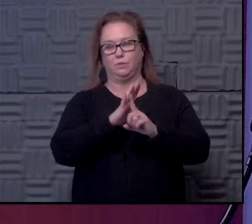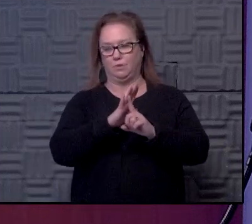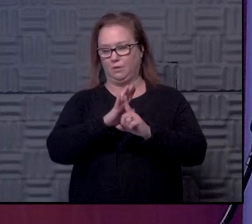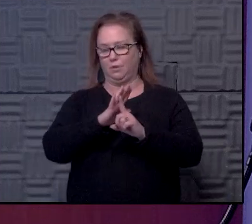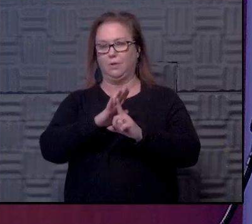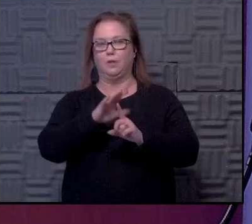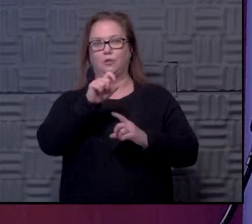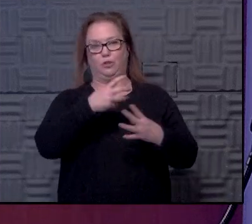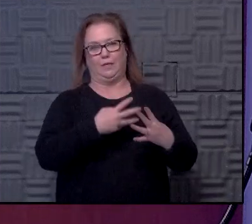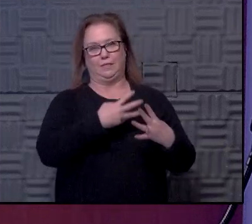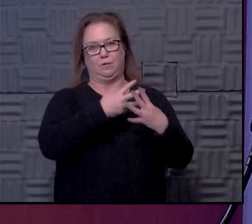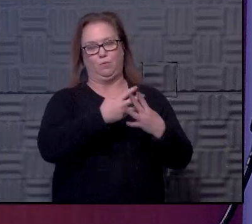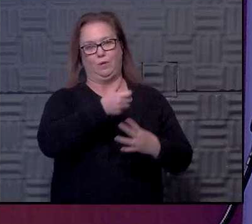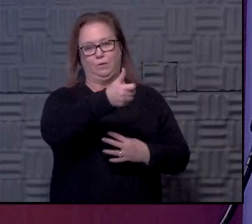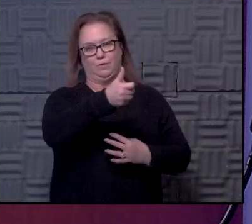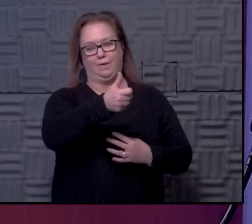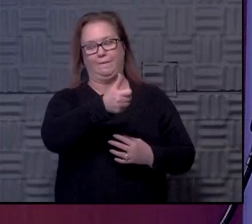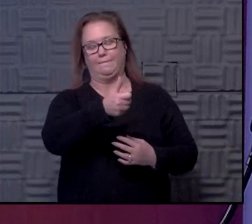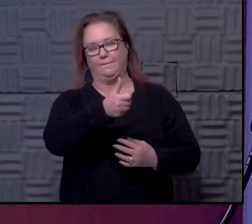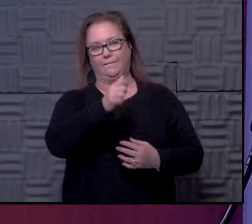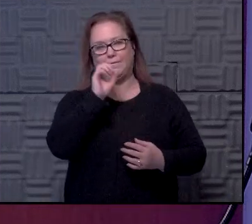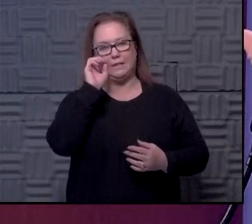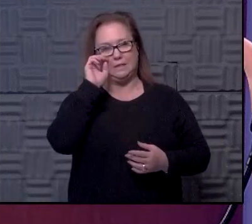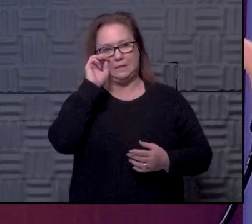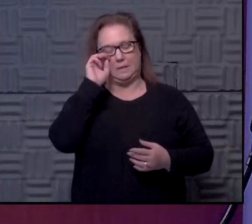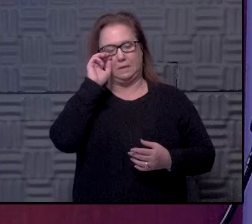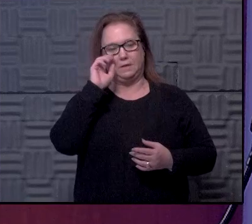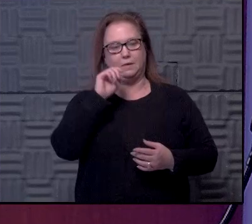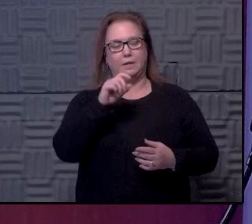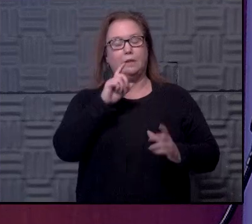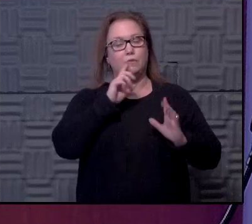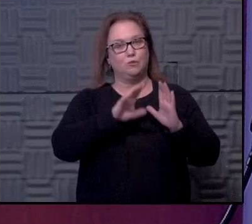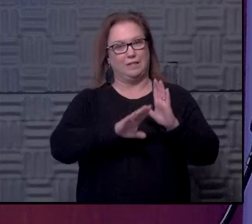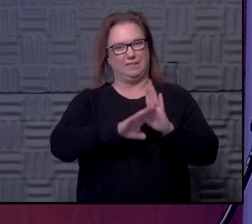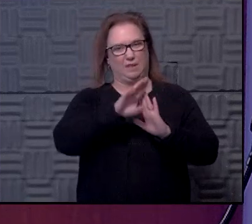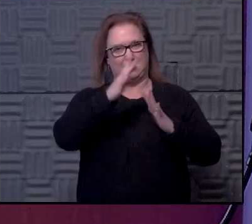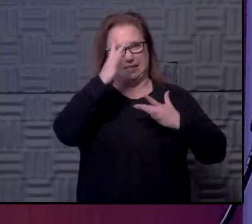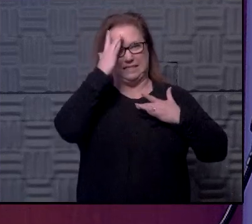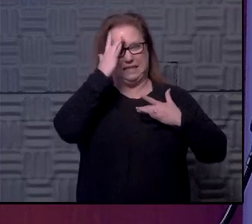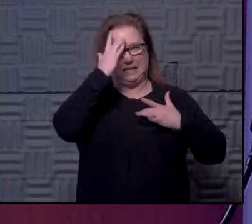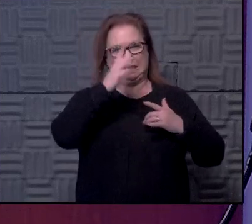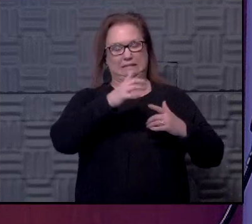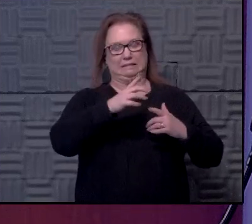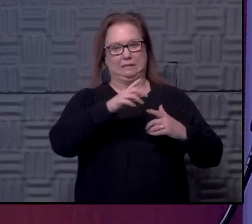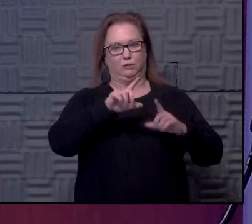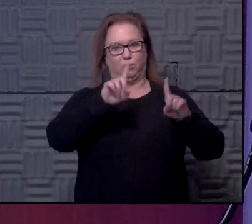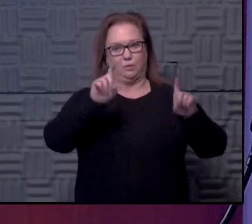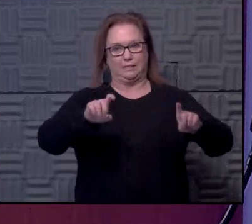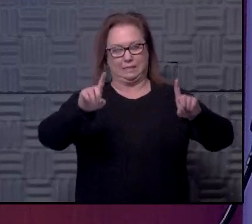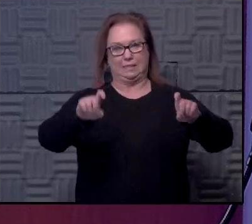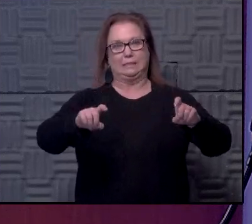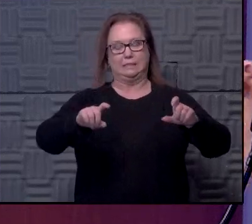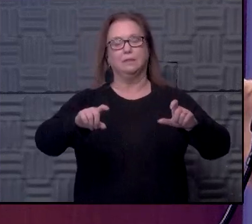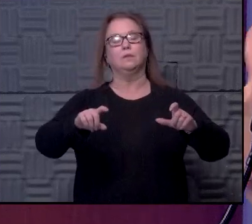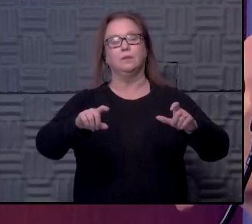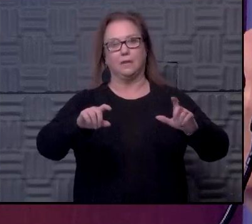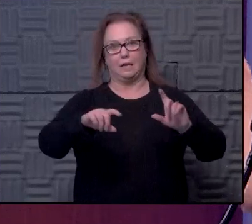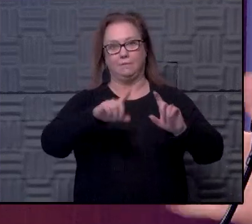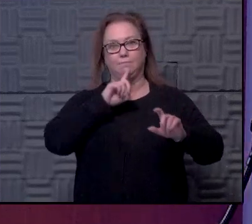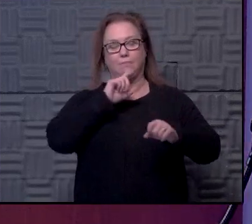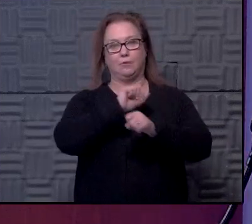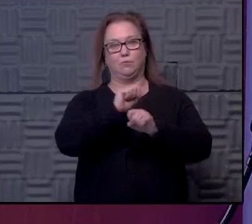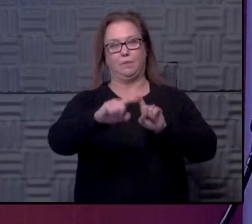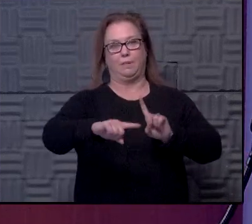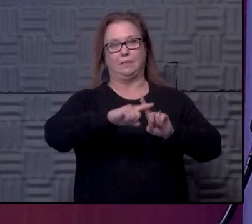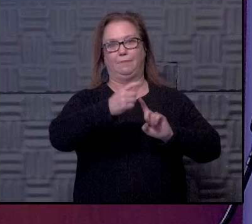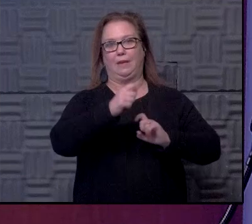is the one who needs to quarantine. And then if she develops symptoms or if she goes and gets tested and then is